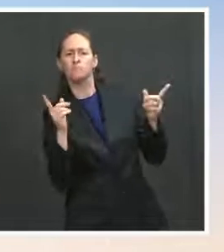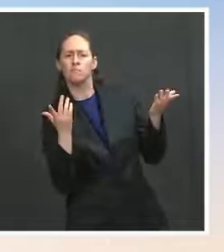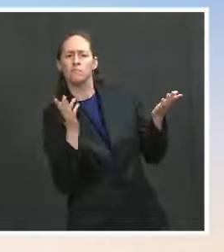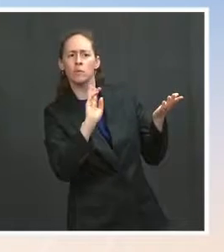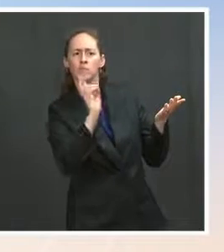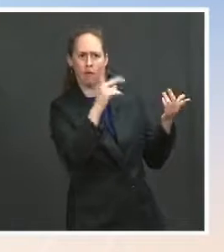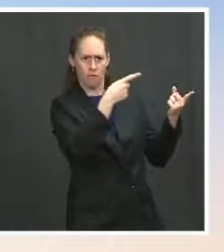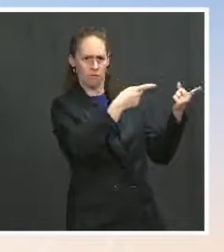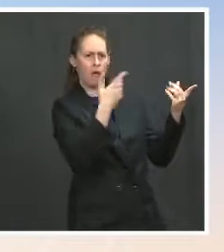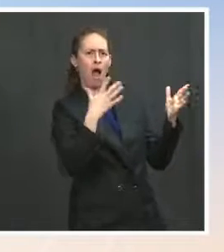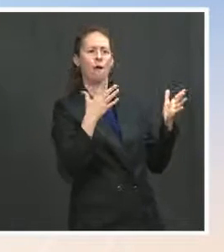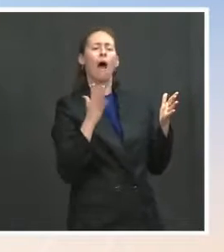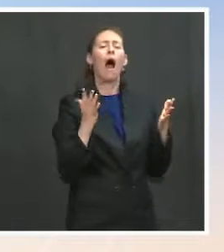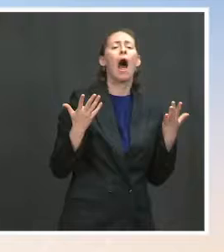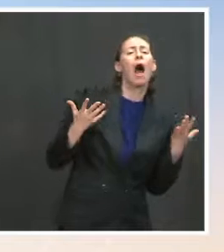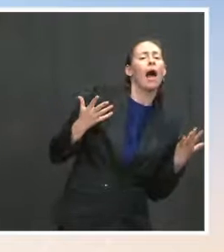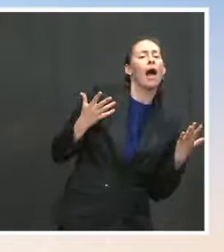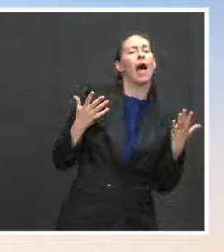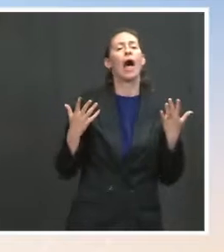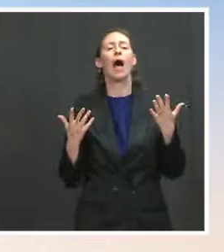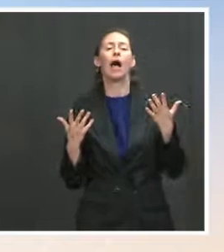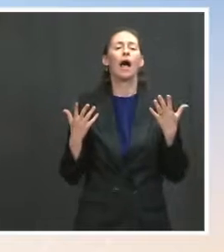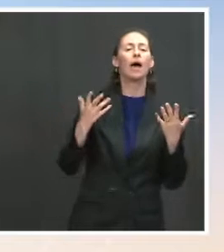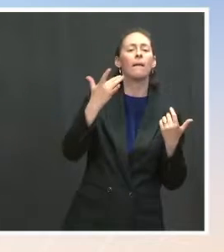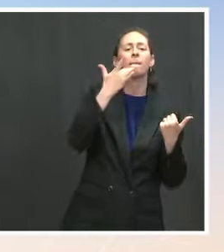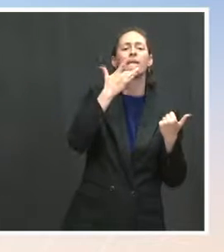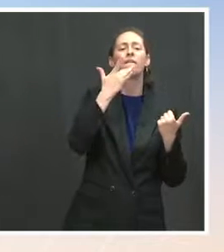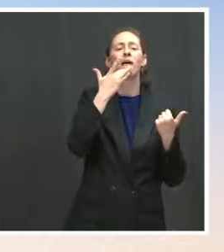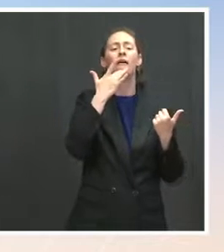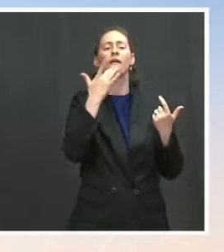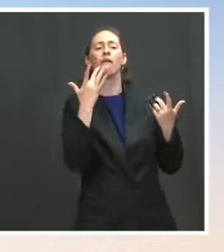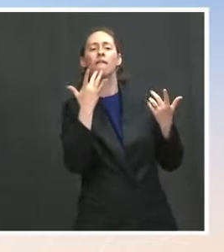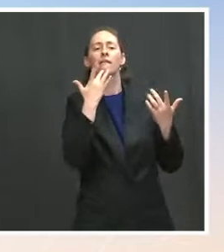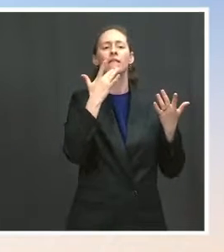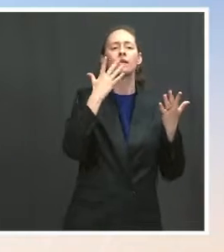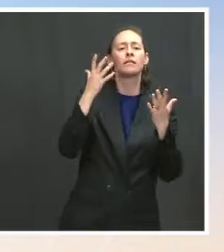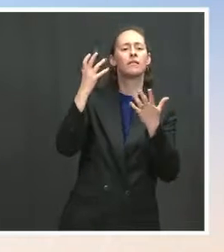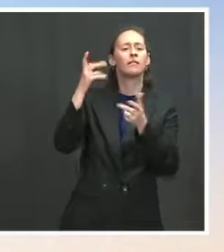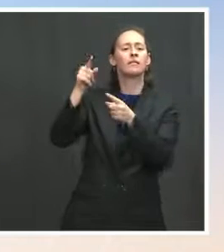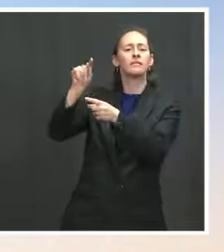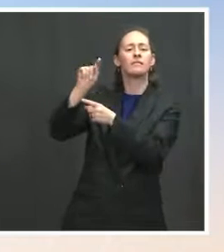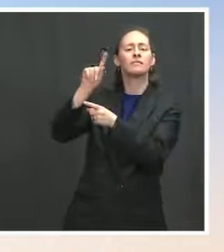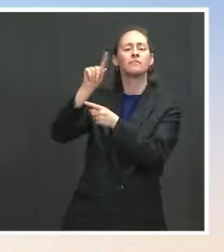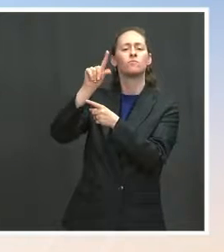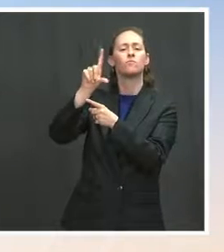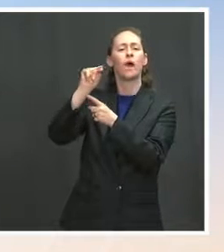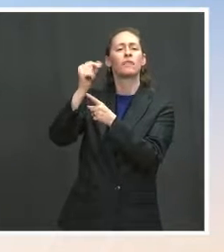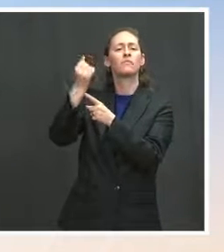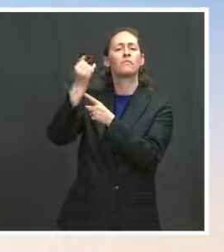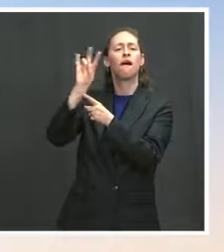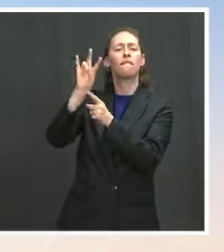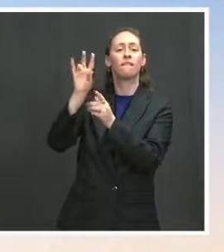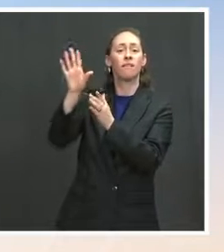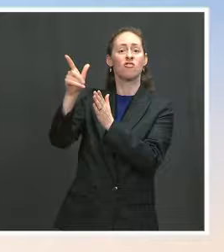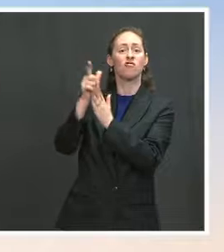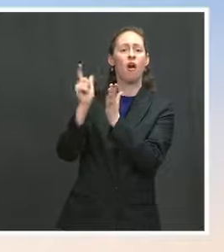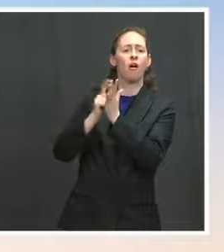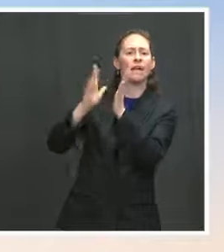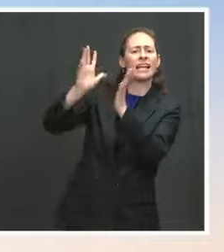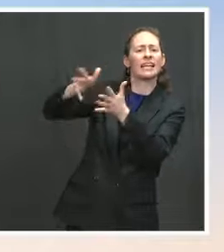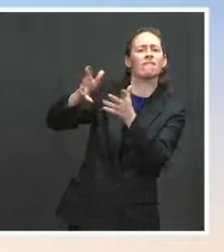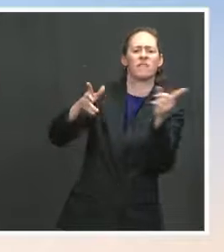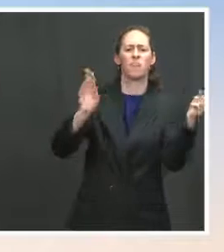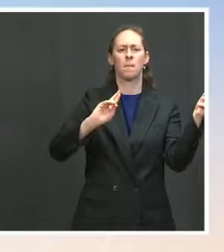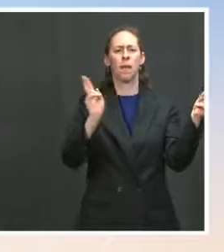they want to leave, their bottom line is they want to leave the 2017 tax law untouched. So I wouldn't say it's a new approach by the president. This is